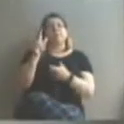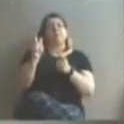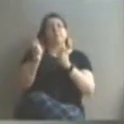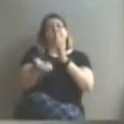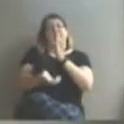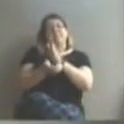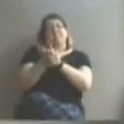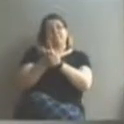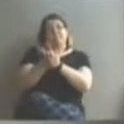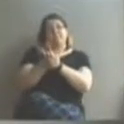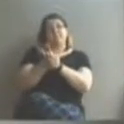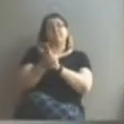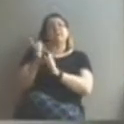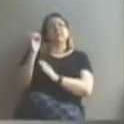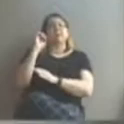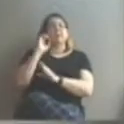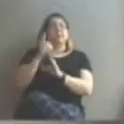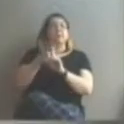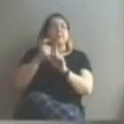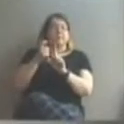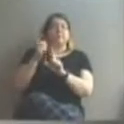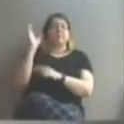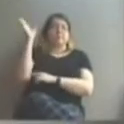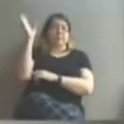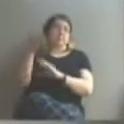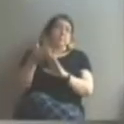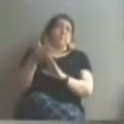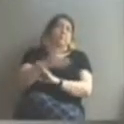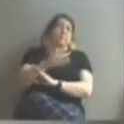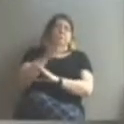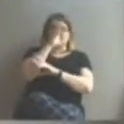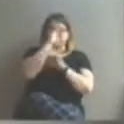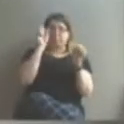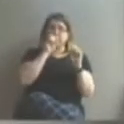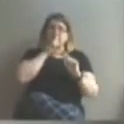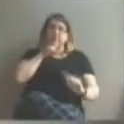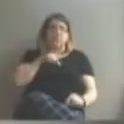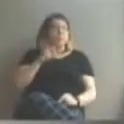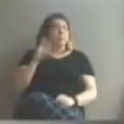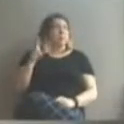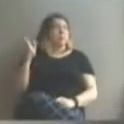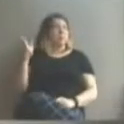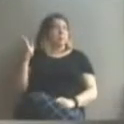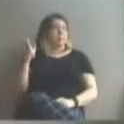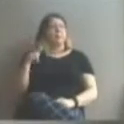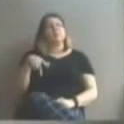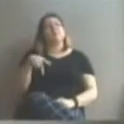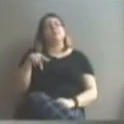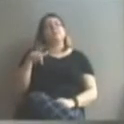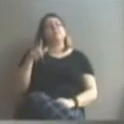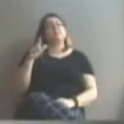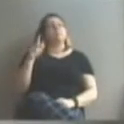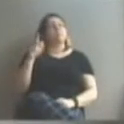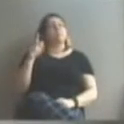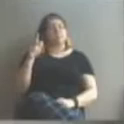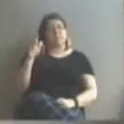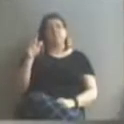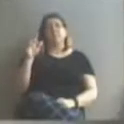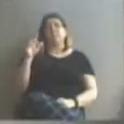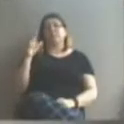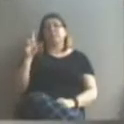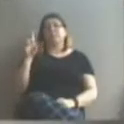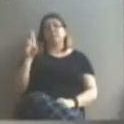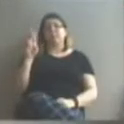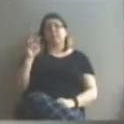agenda to hear from our public speakers ahead of our superintendent's report. Very well, is there a second? Second made by Member